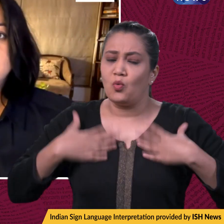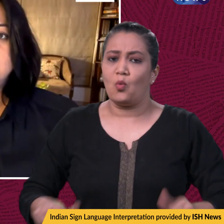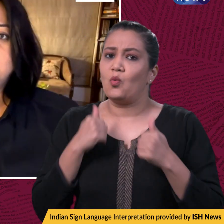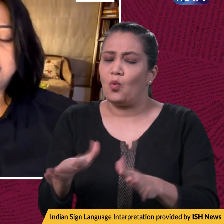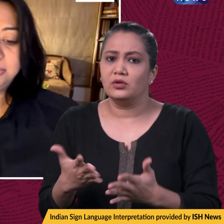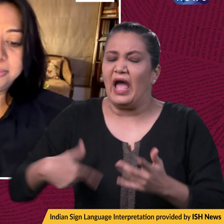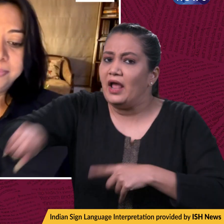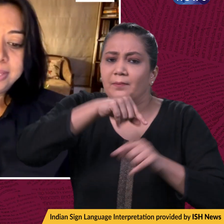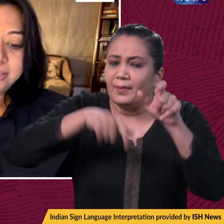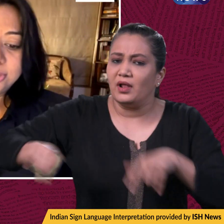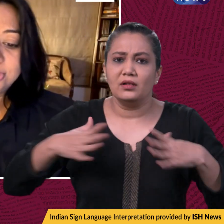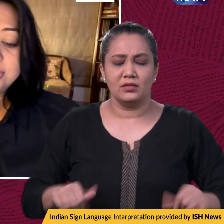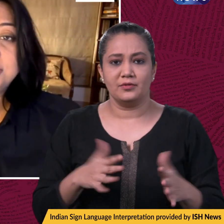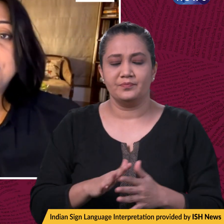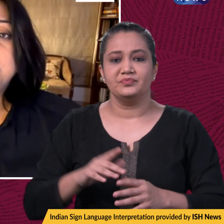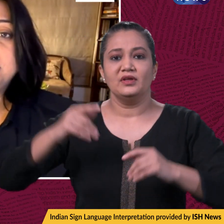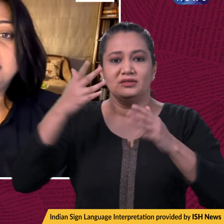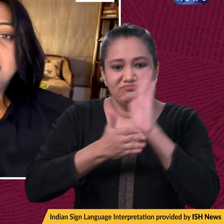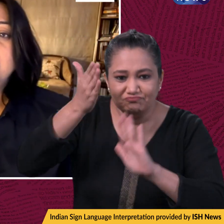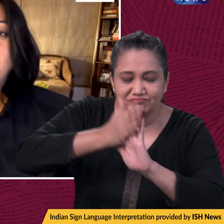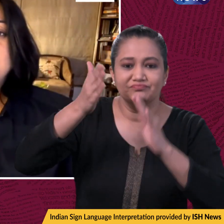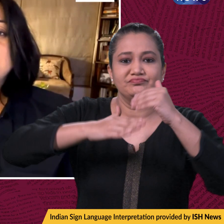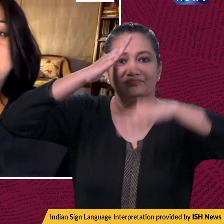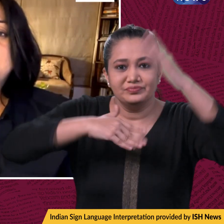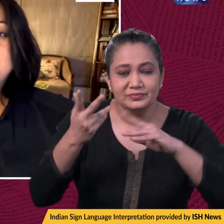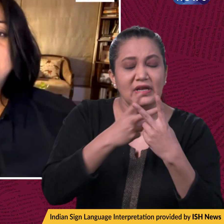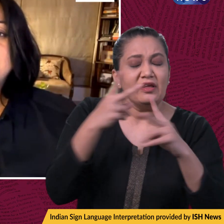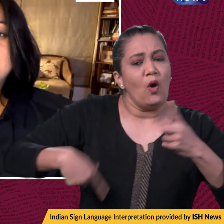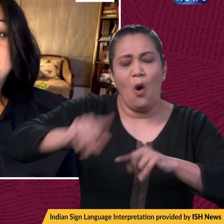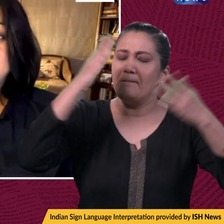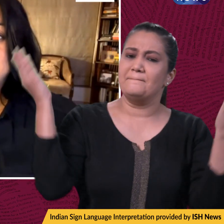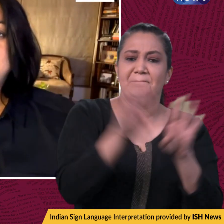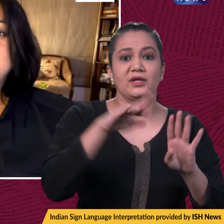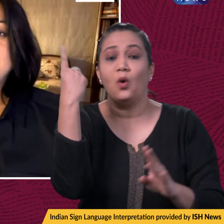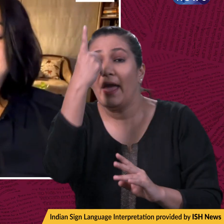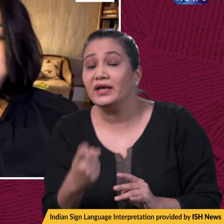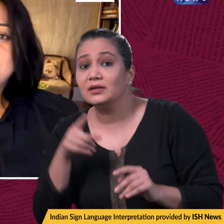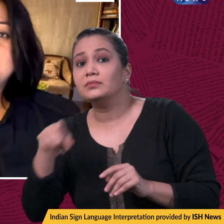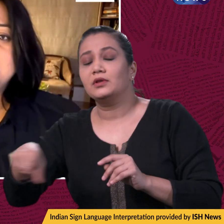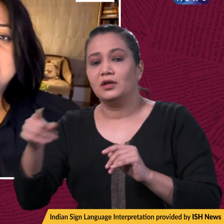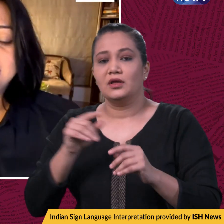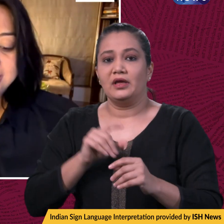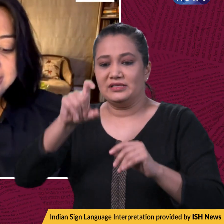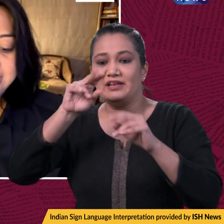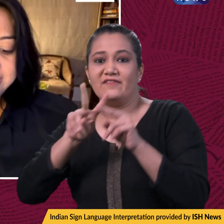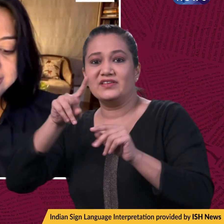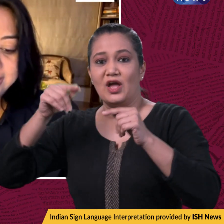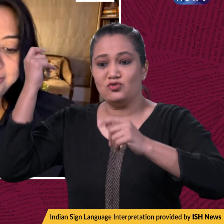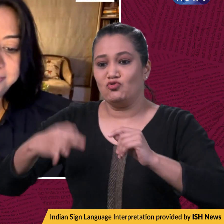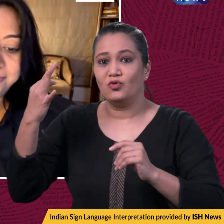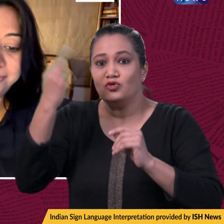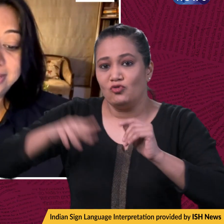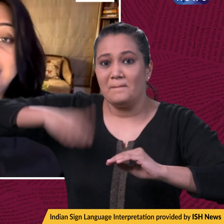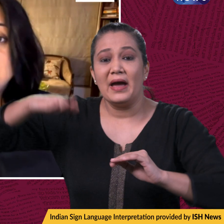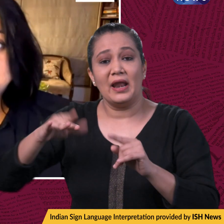good for anyone. Construction activities, remember, all except the Central Vista project have been shut completely in